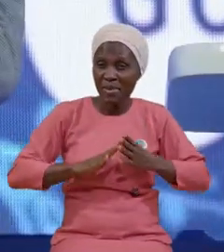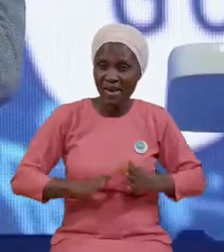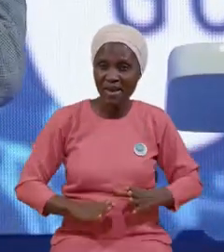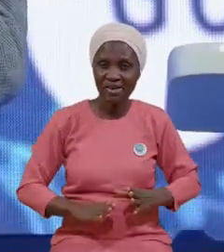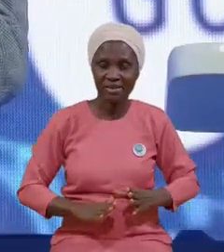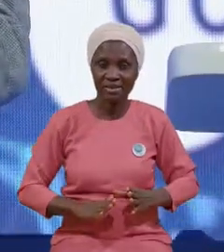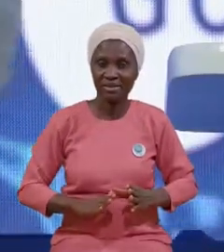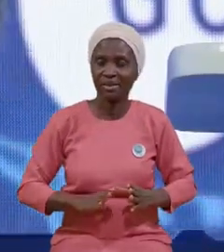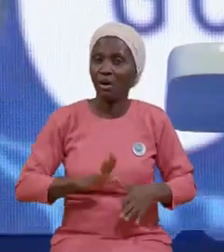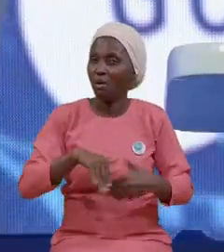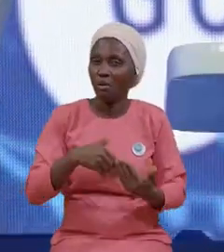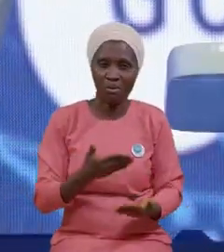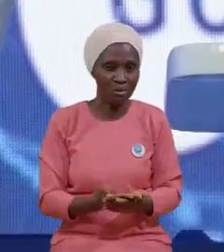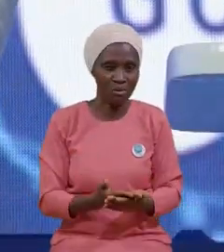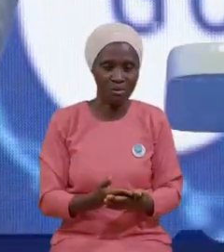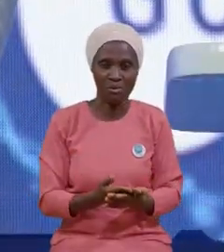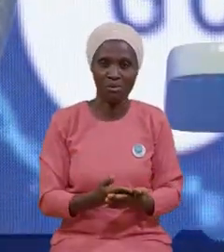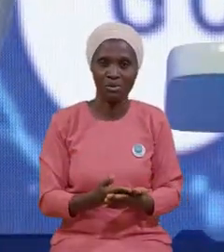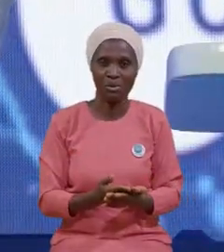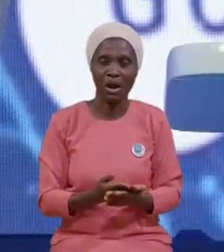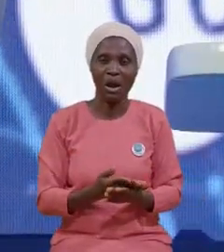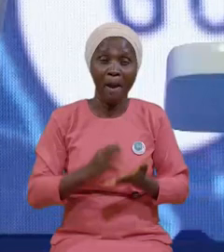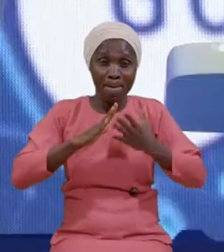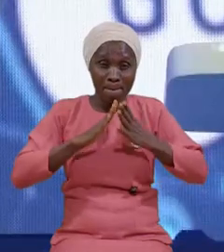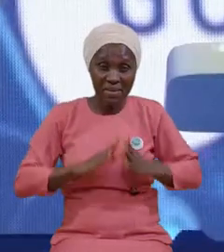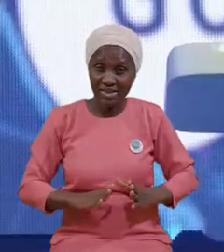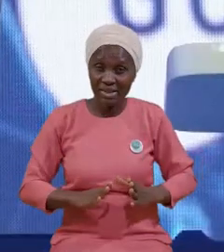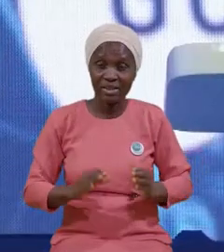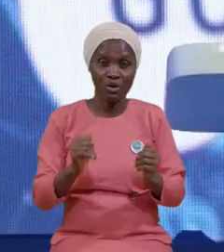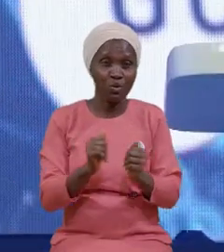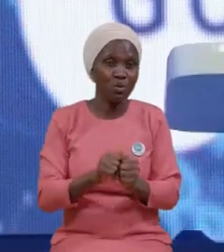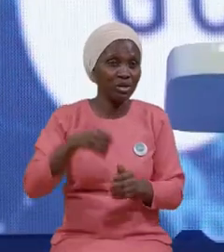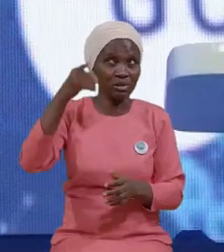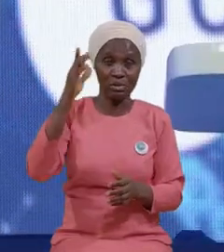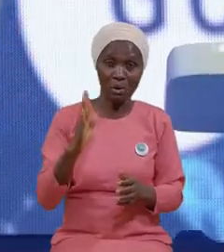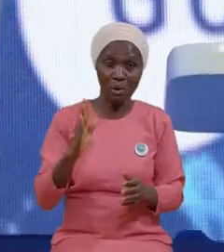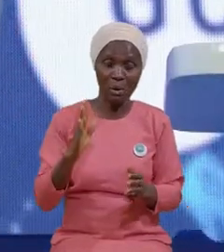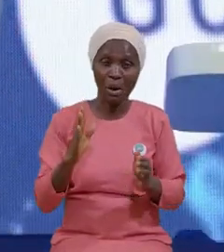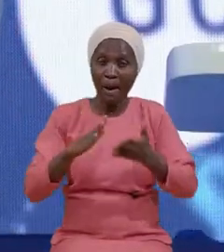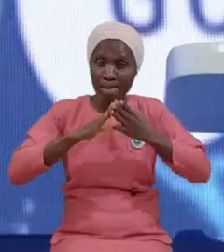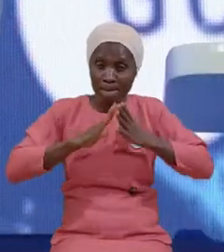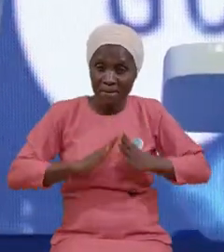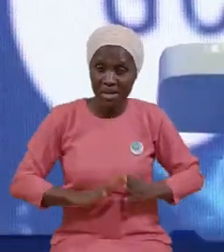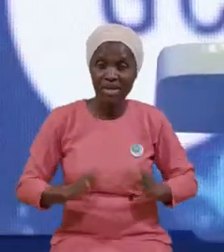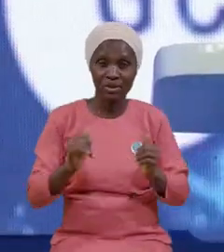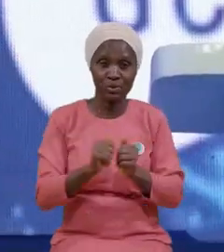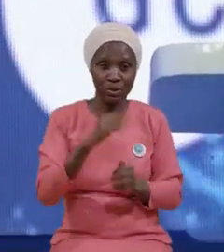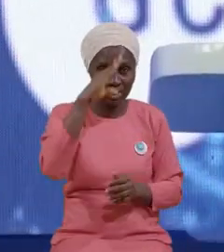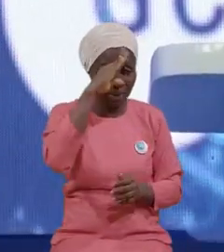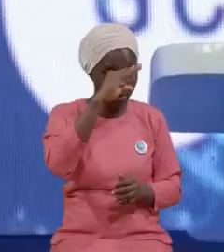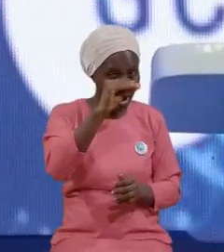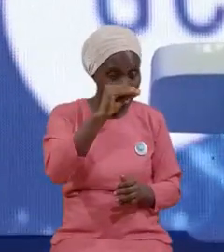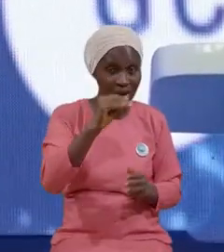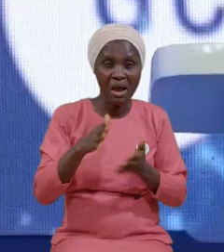universal, peace with God, peace with man, peace